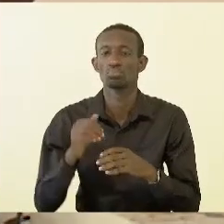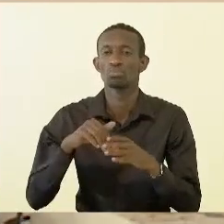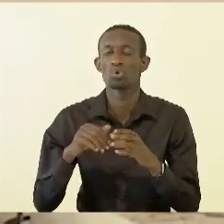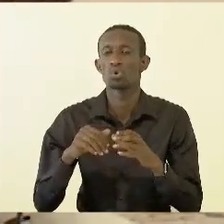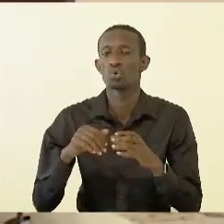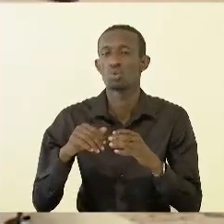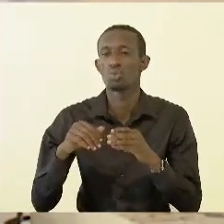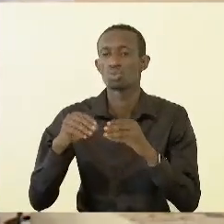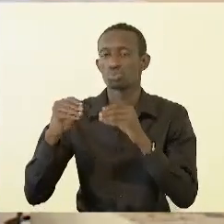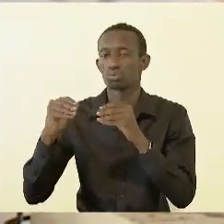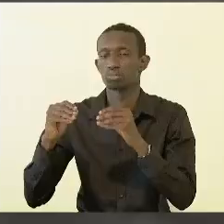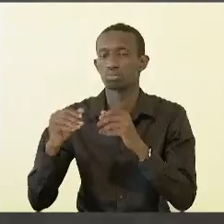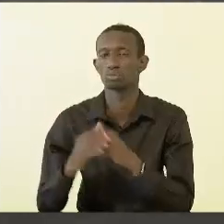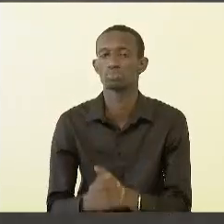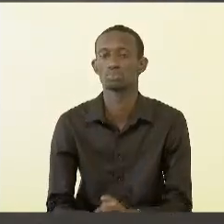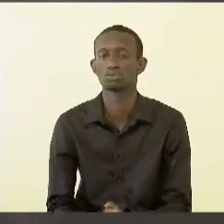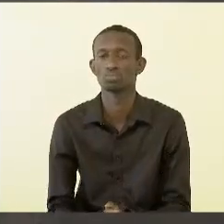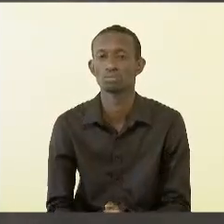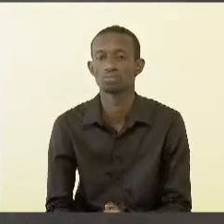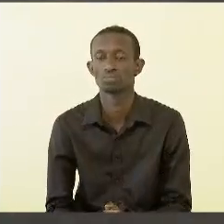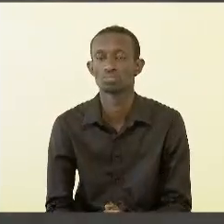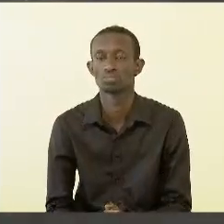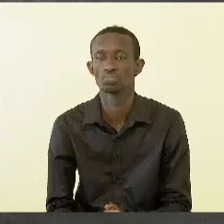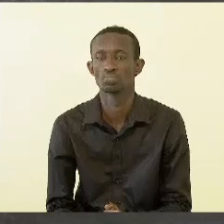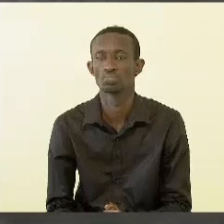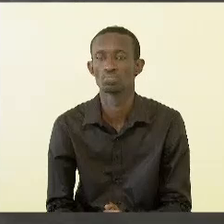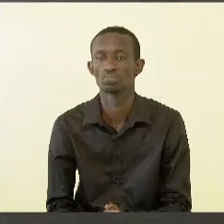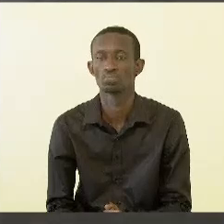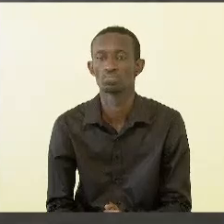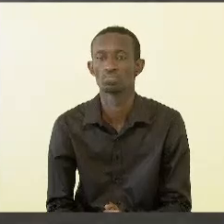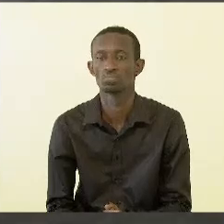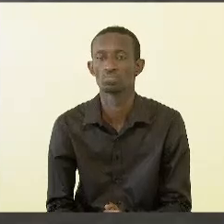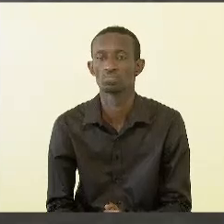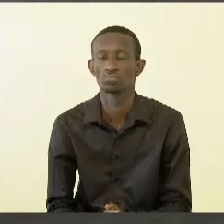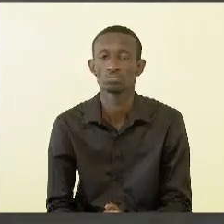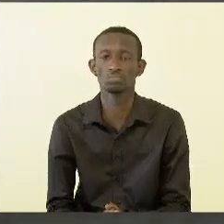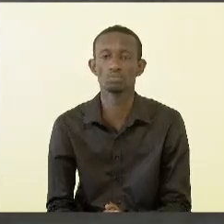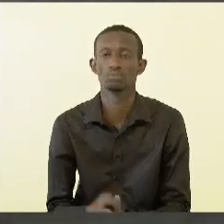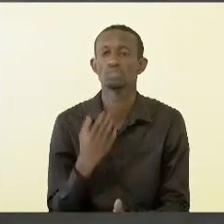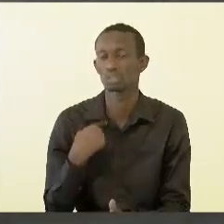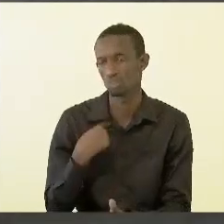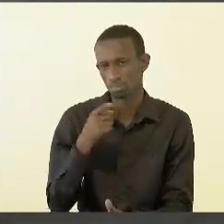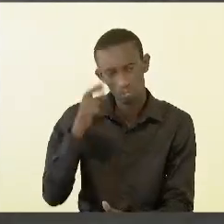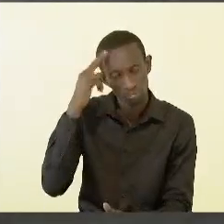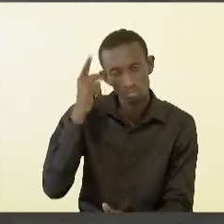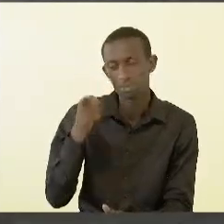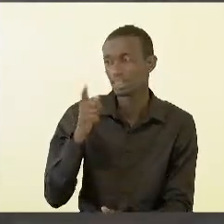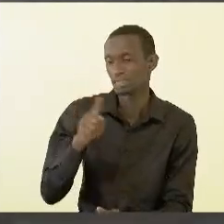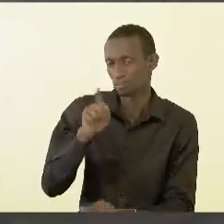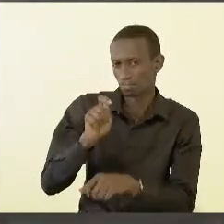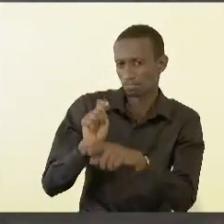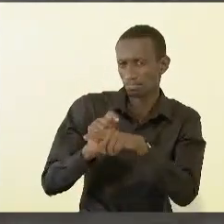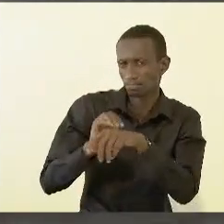solid. That's why so these are the white fumes. So I just want to remind you that this is the test for the